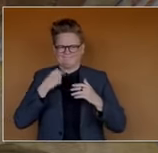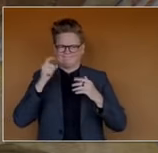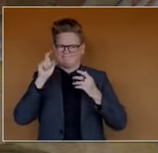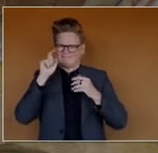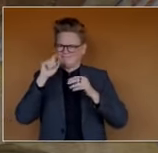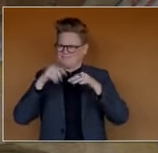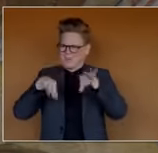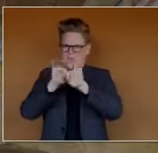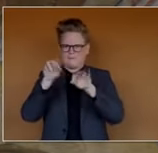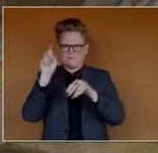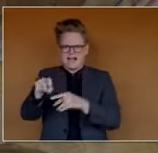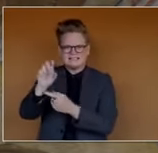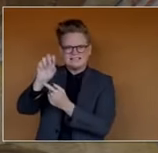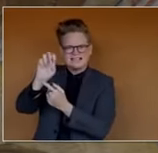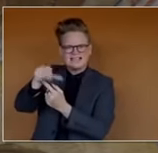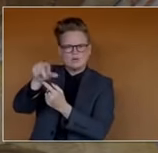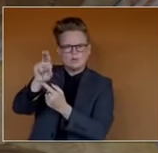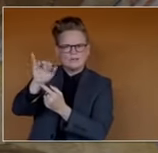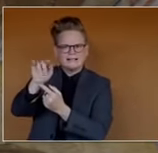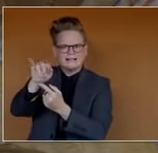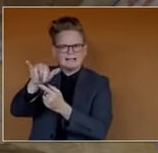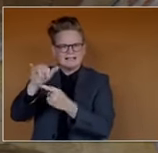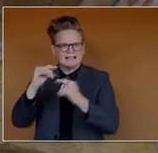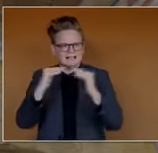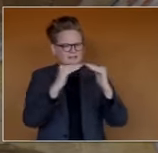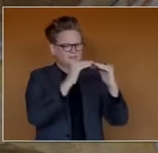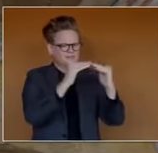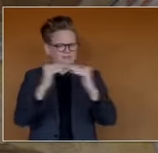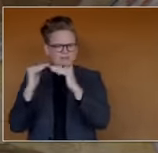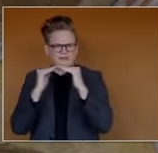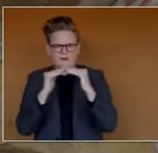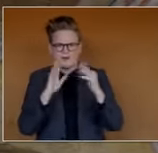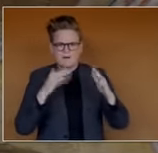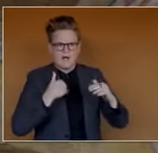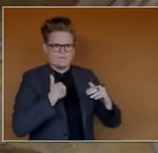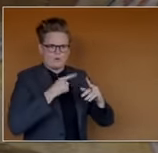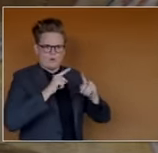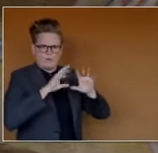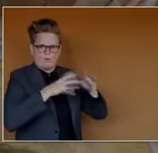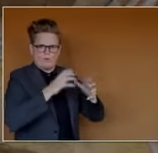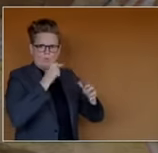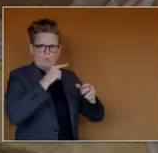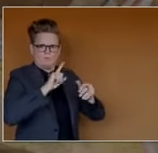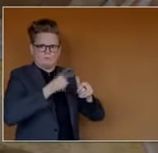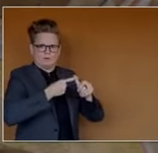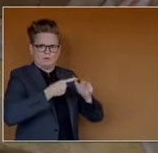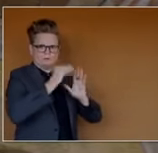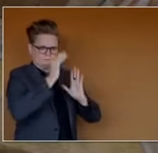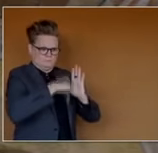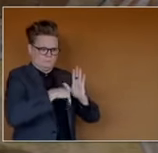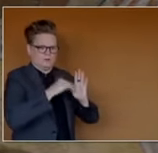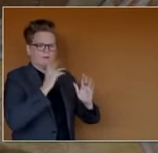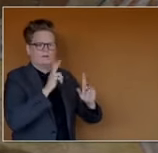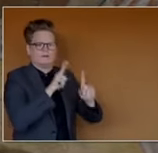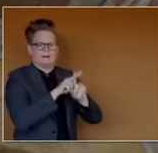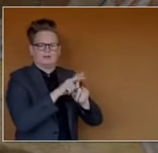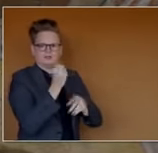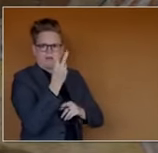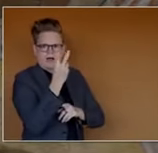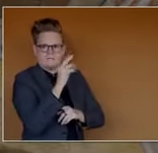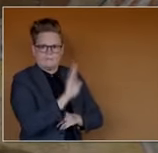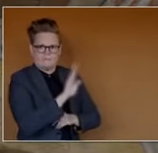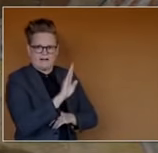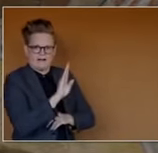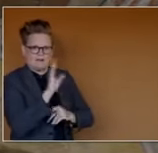number of months with the early action that we've taken. So $12 billion in direct tax rebate, that's the largest year